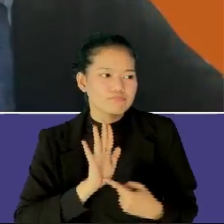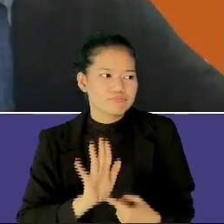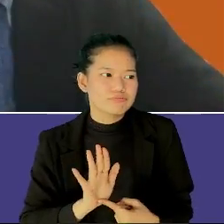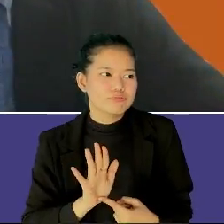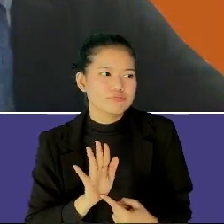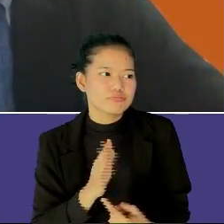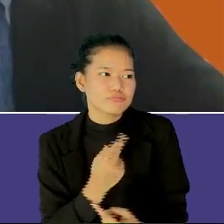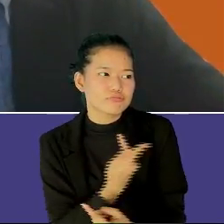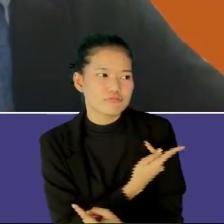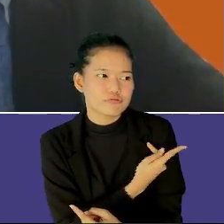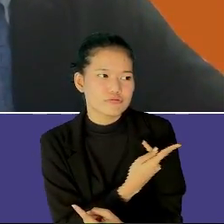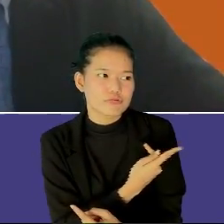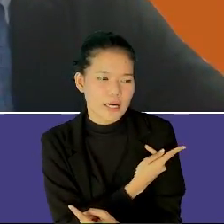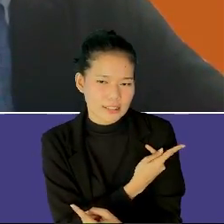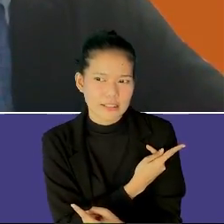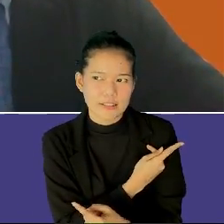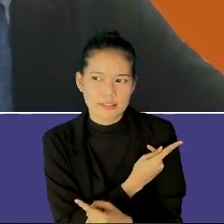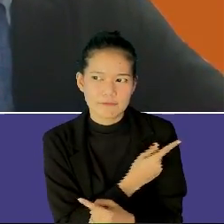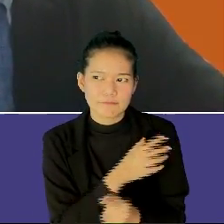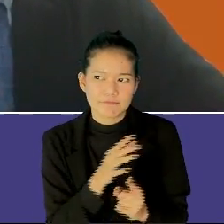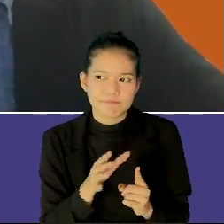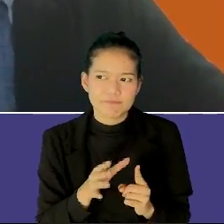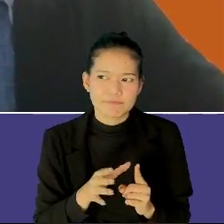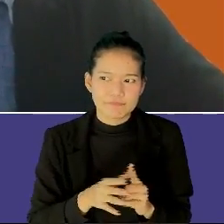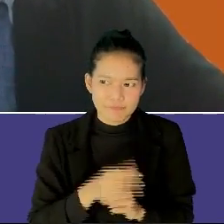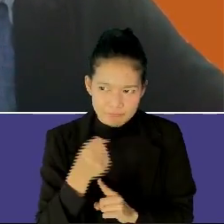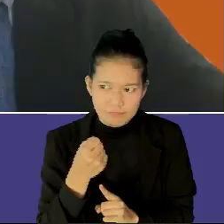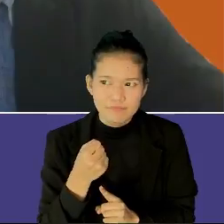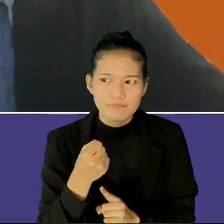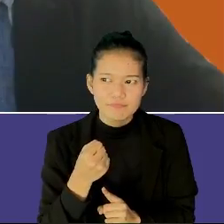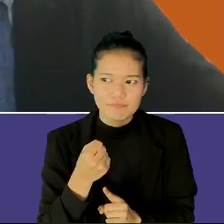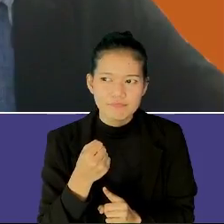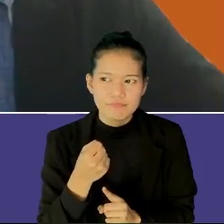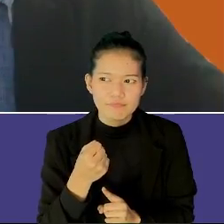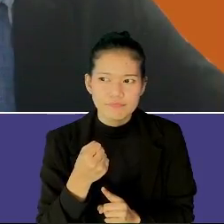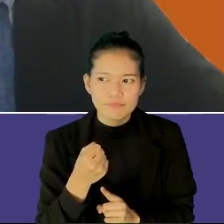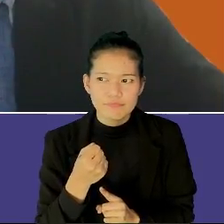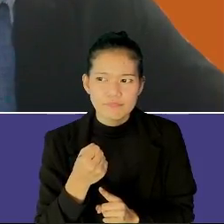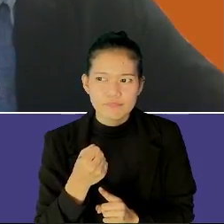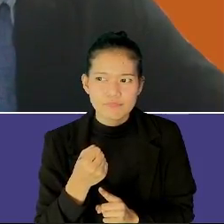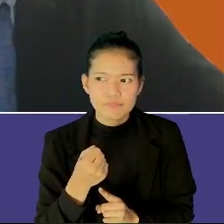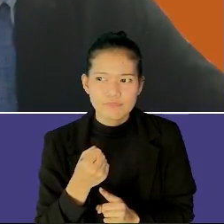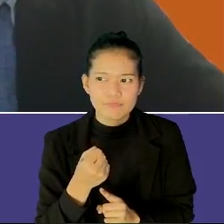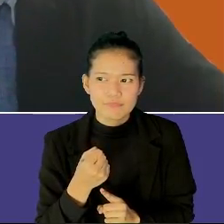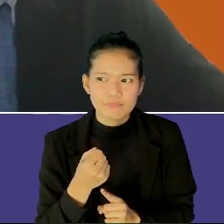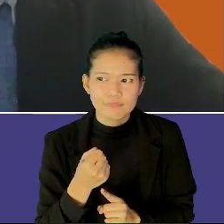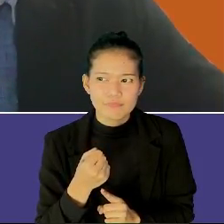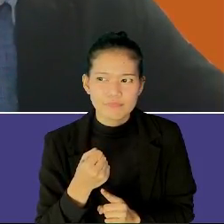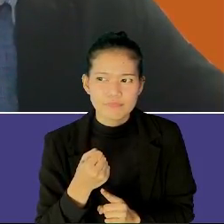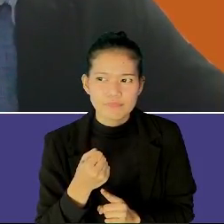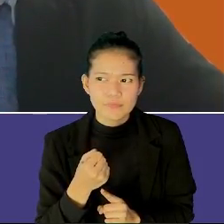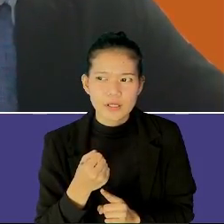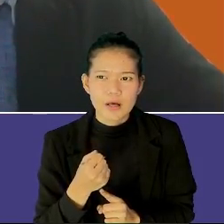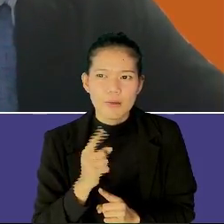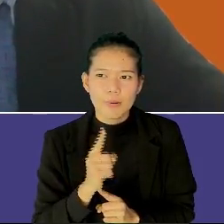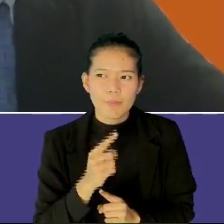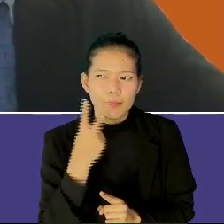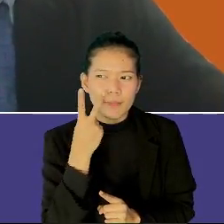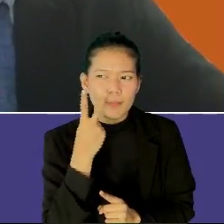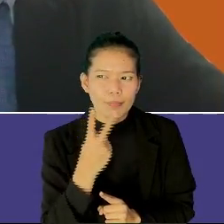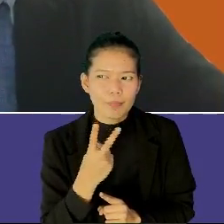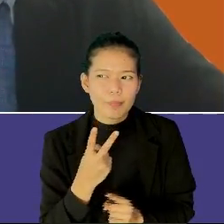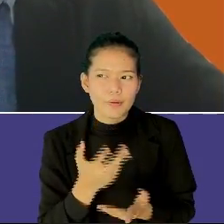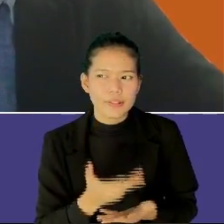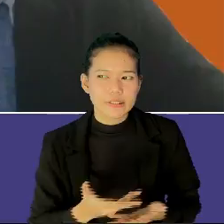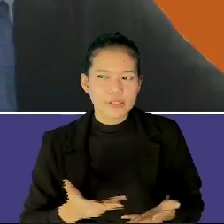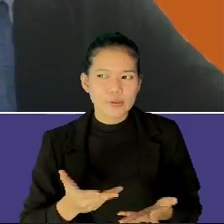vaccination certificates? For example, if an expatriate has his or her vaccinations in their country and do not receive a barcode for